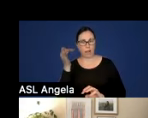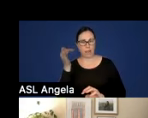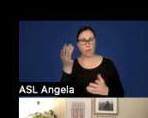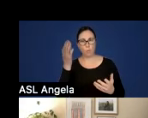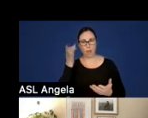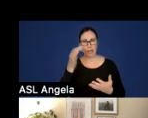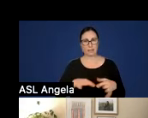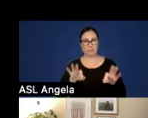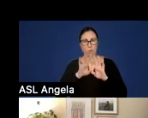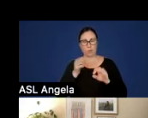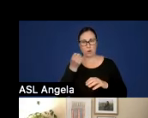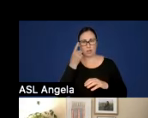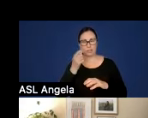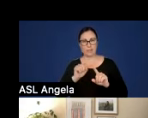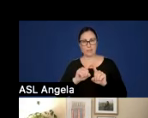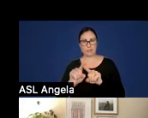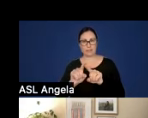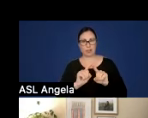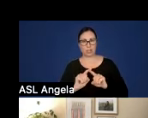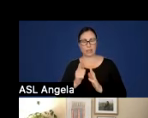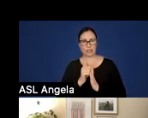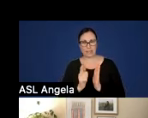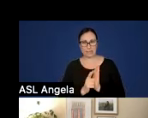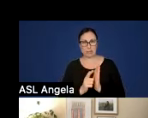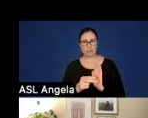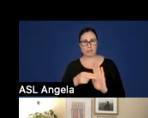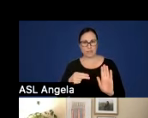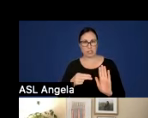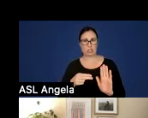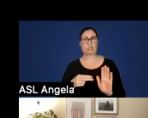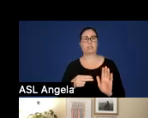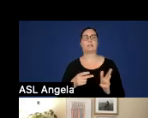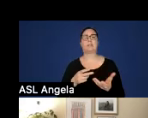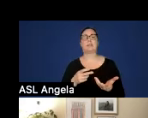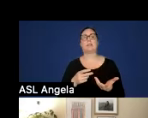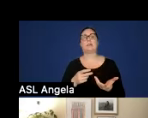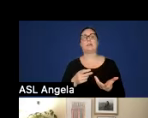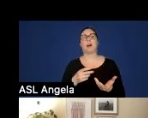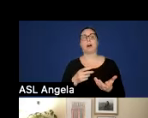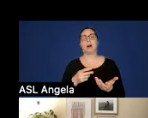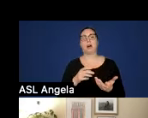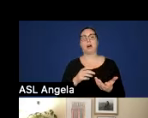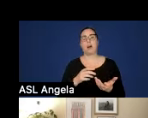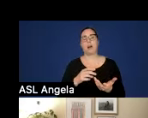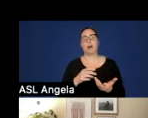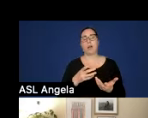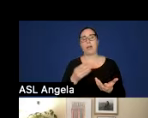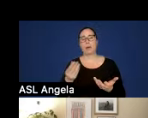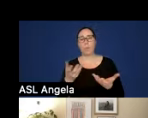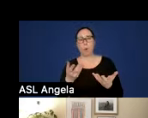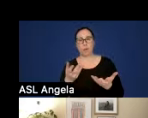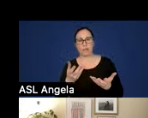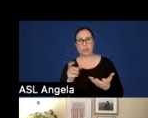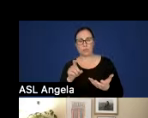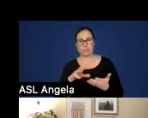legal definitions of the type of abuse you're wanting to talk about? And what do you need to learn more about in order to provide